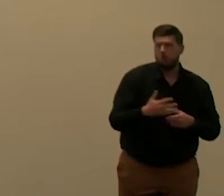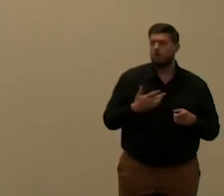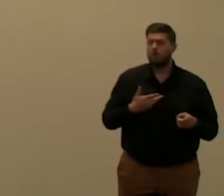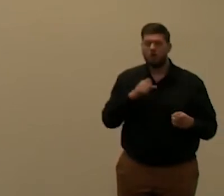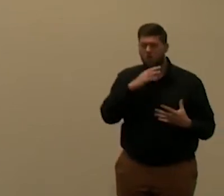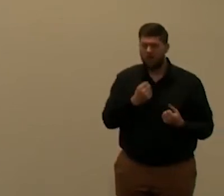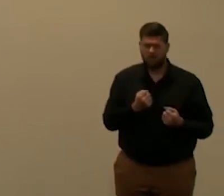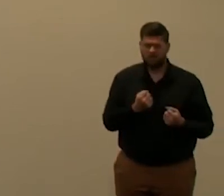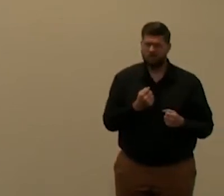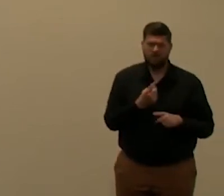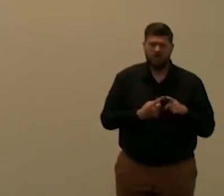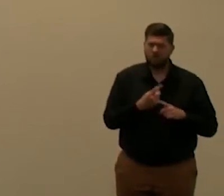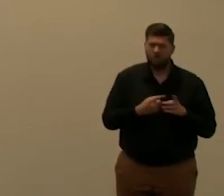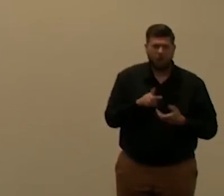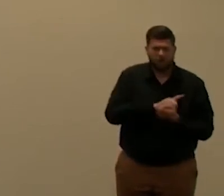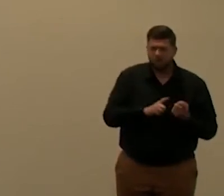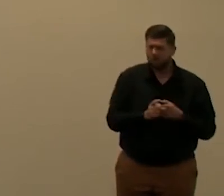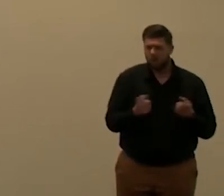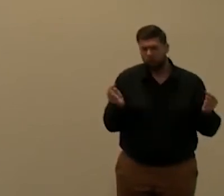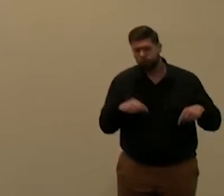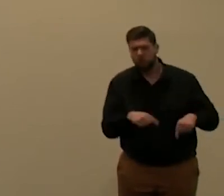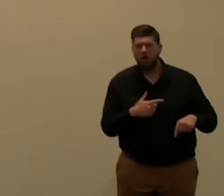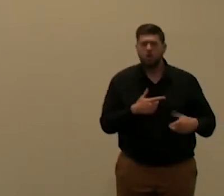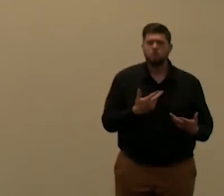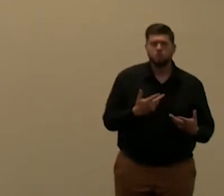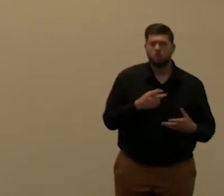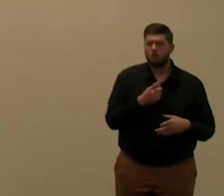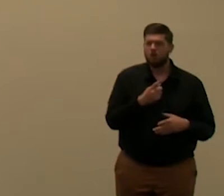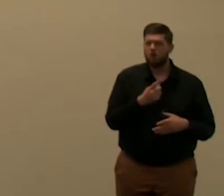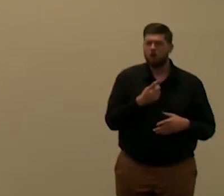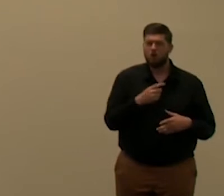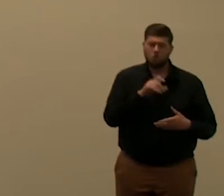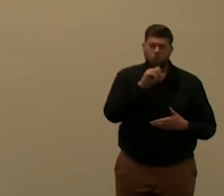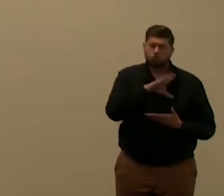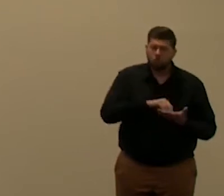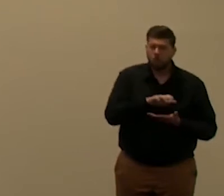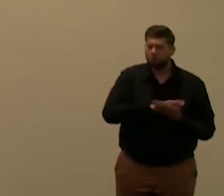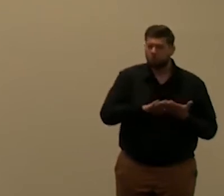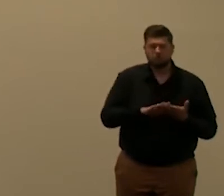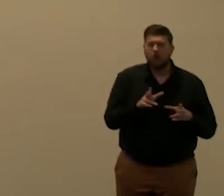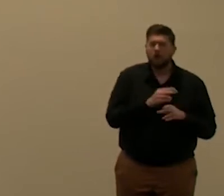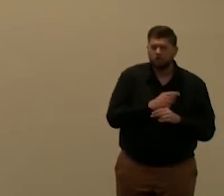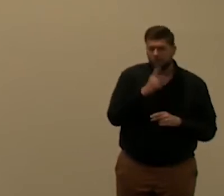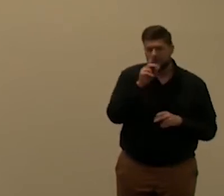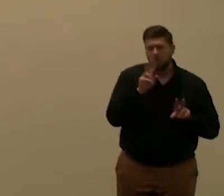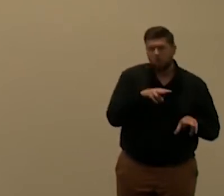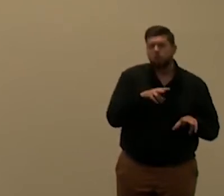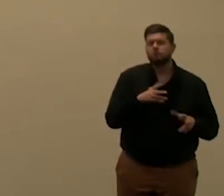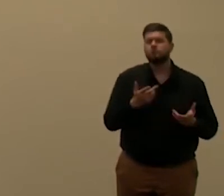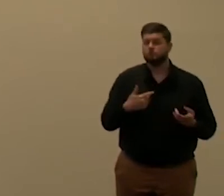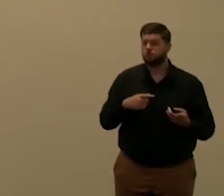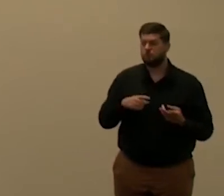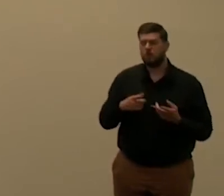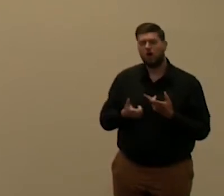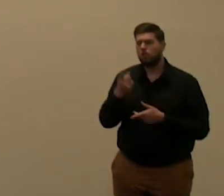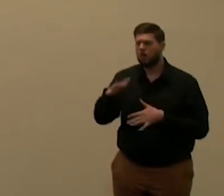for 30 minutes. They record it so that you can watch it later if you weren't there. But I also have organizations that have a